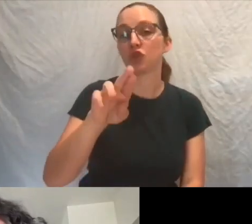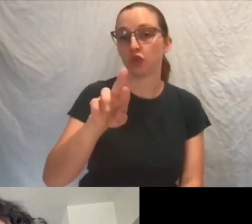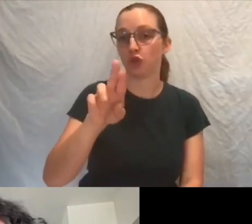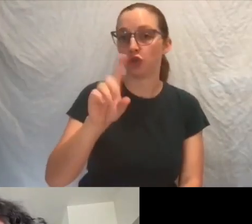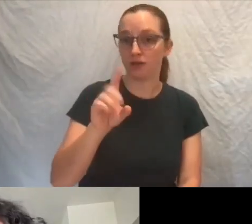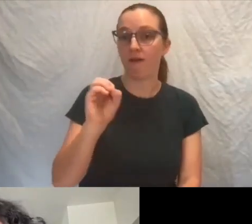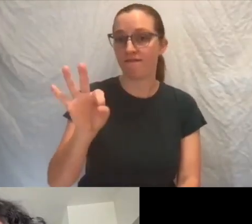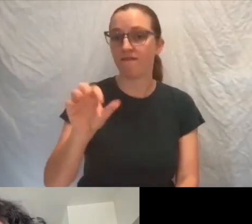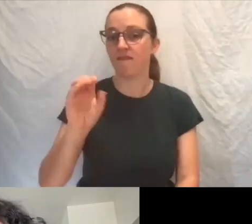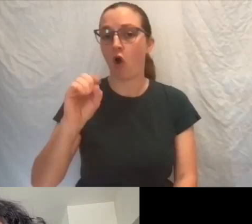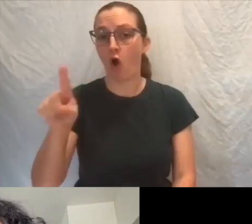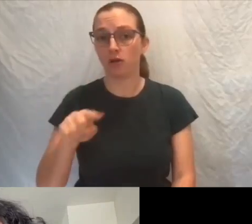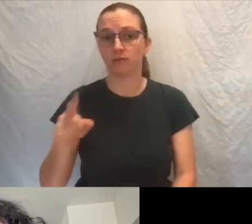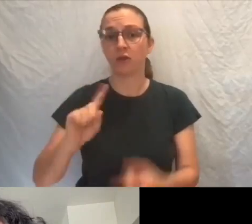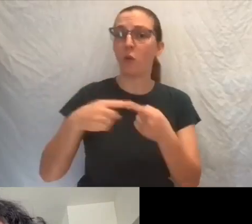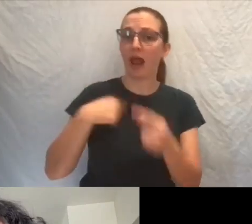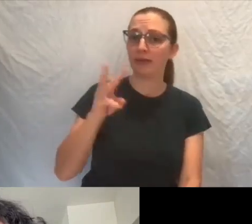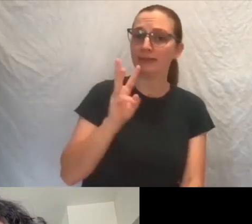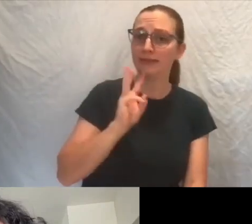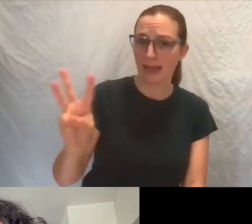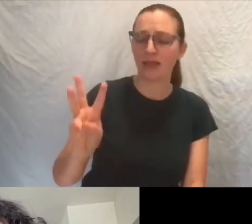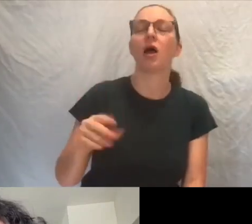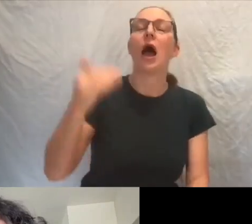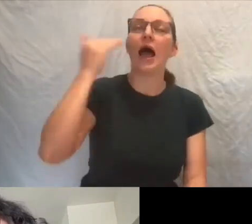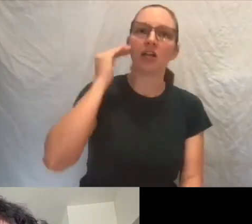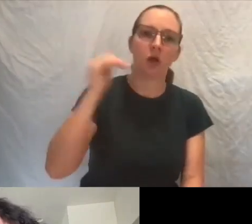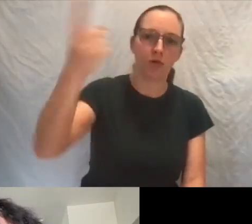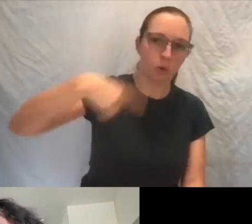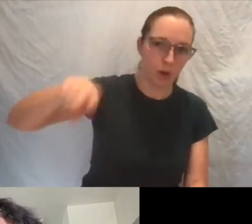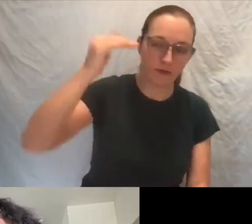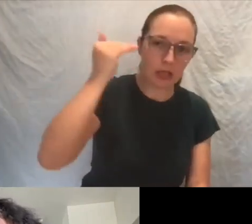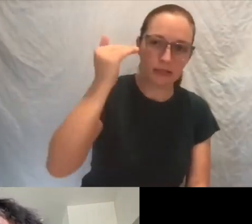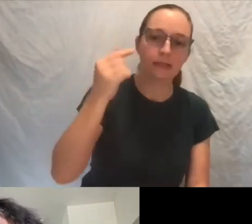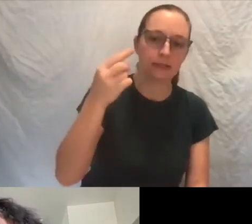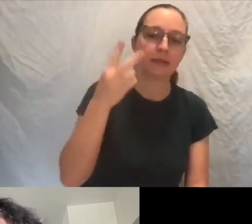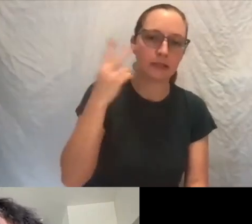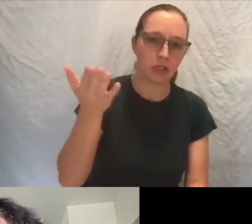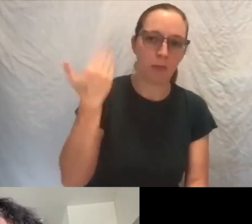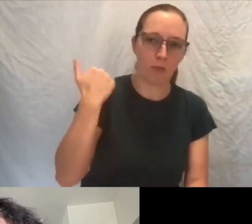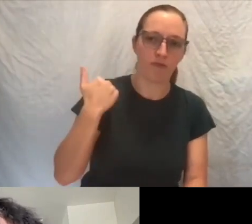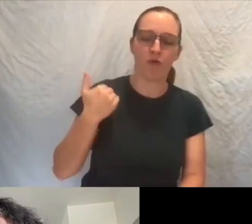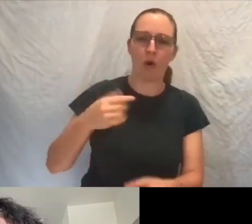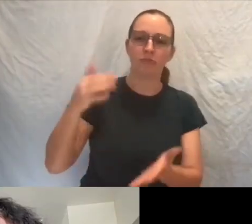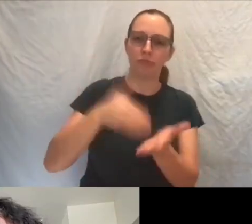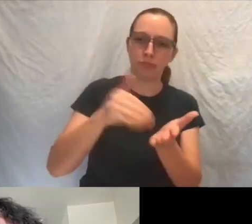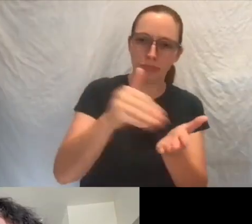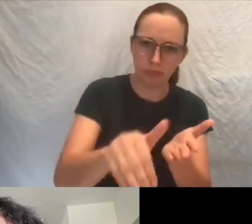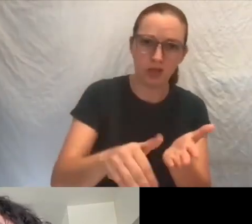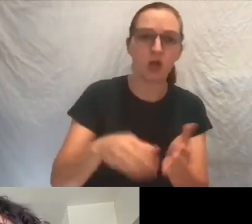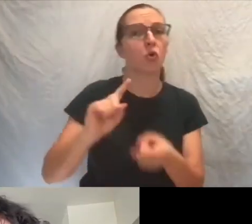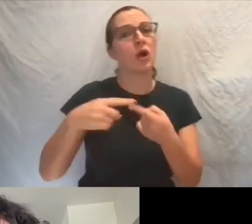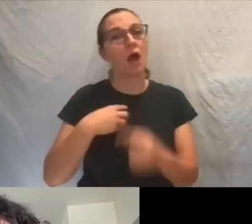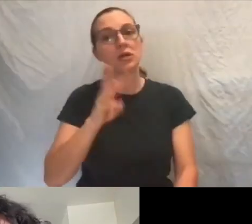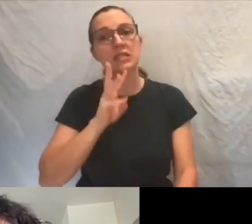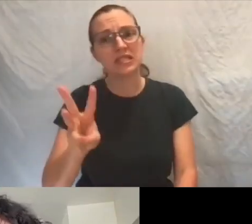and I know we all saw the Wizard of Oz over and over, and I was there 6 years old and I was crying. And my mom says,